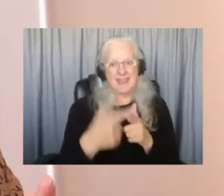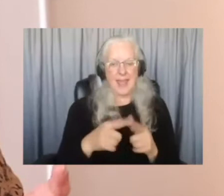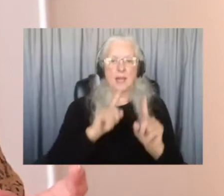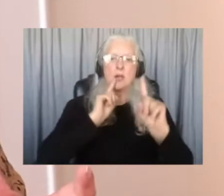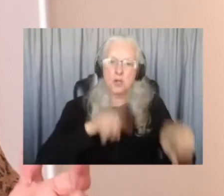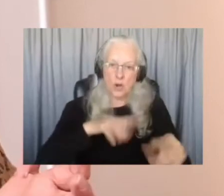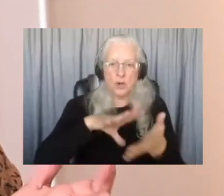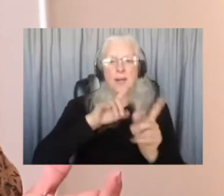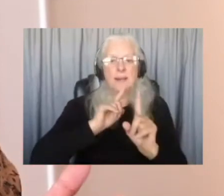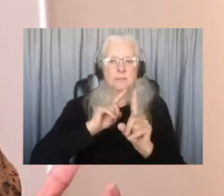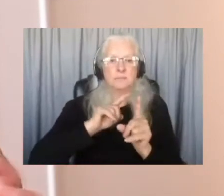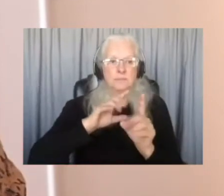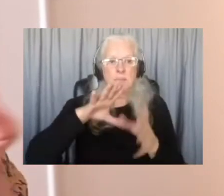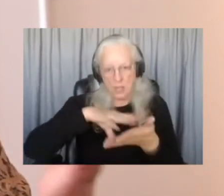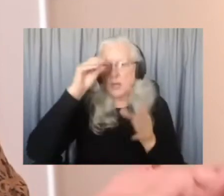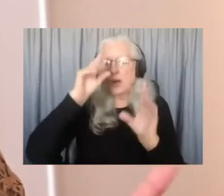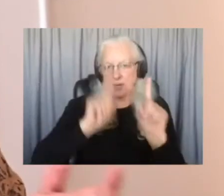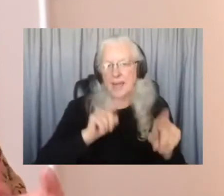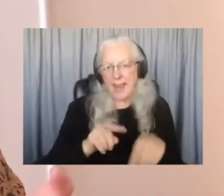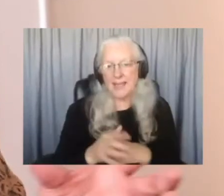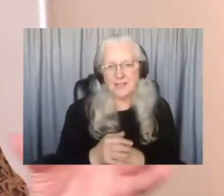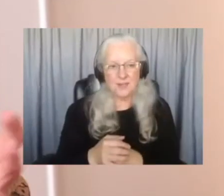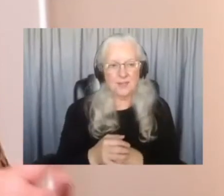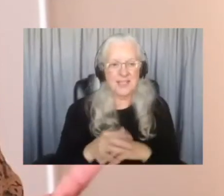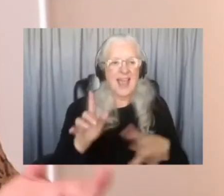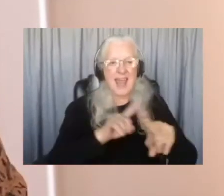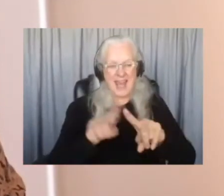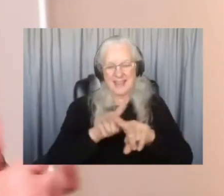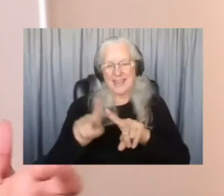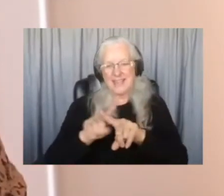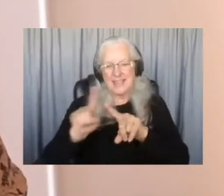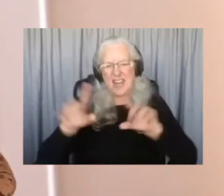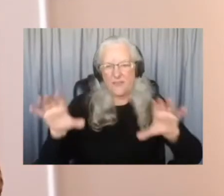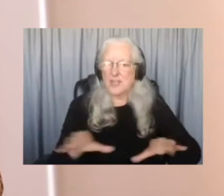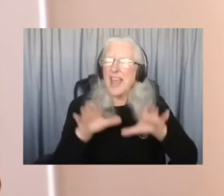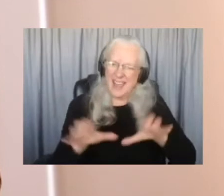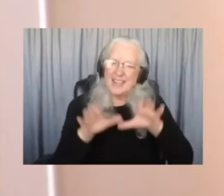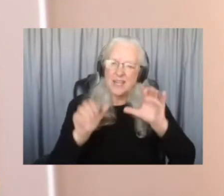that they could do to practice those questions and